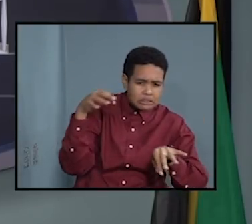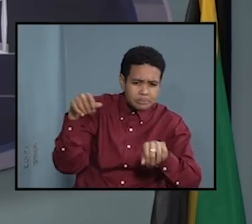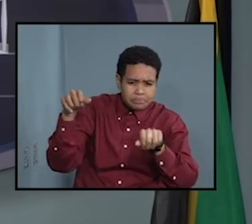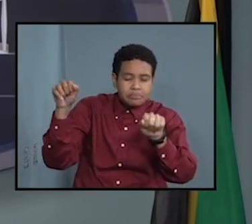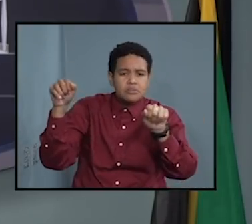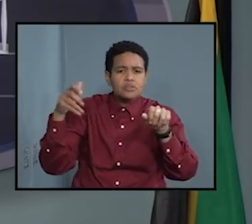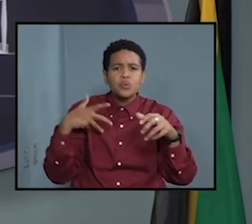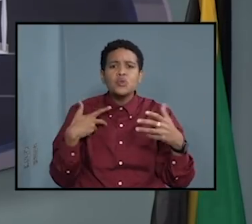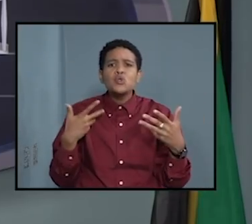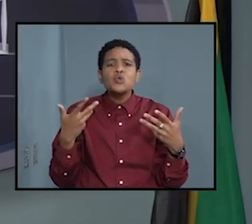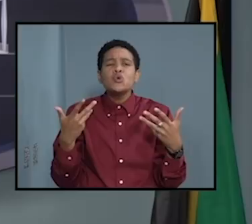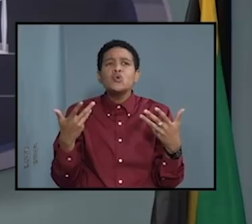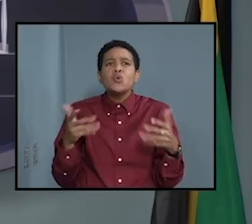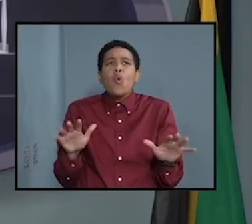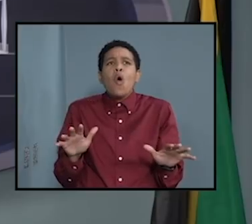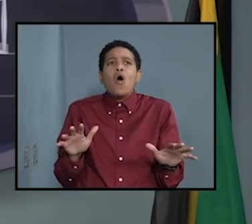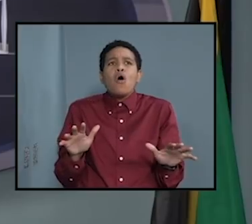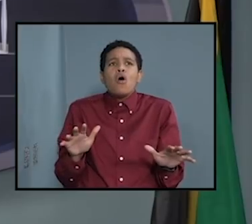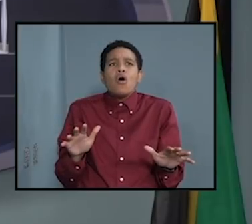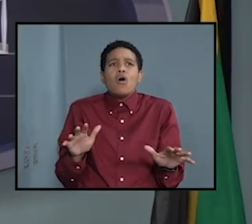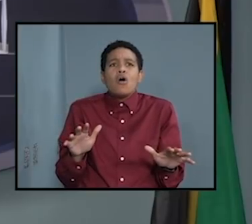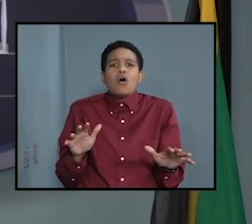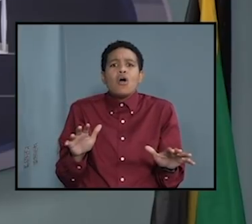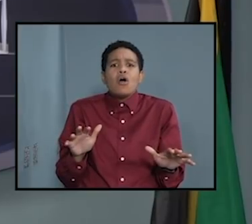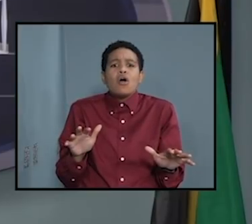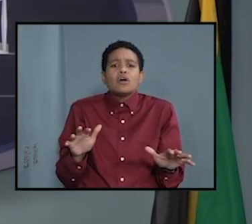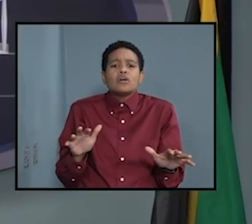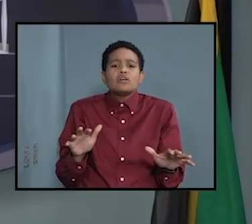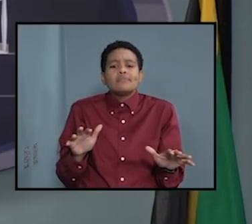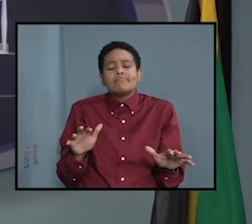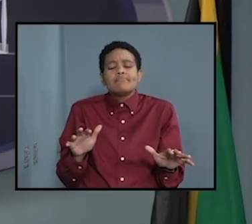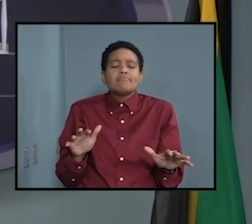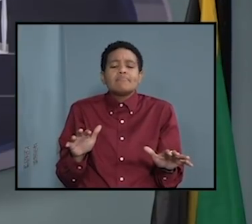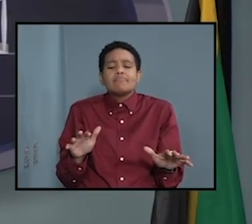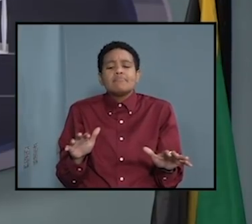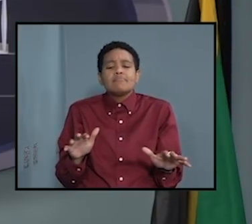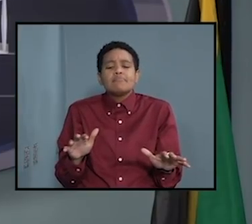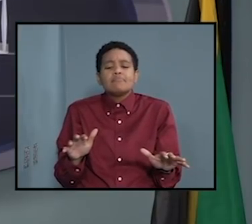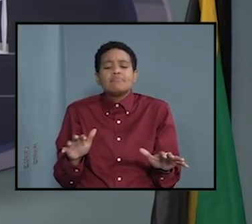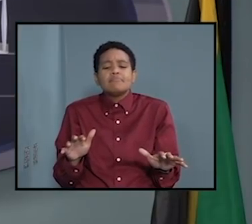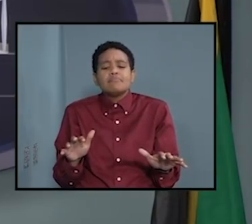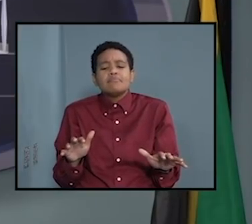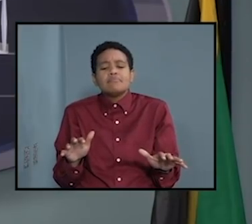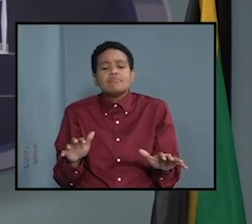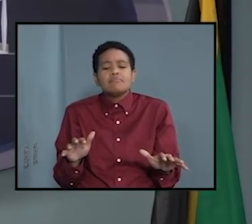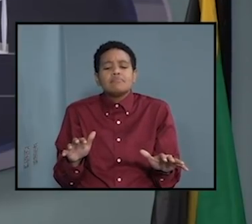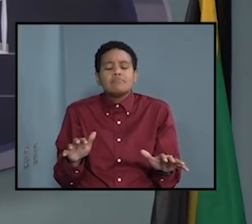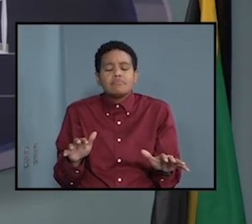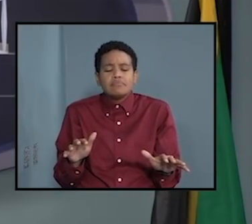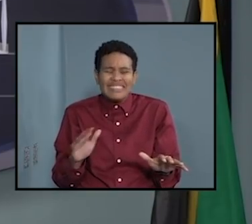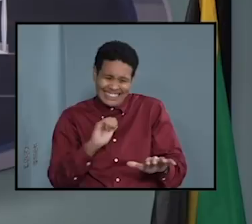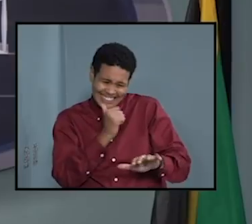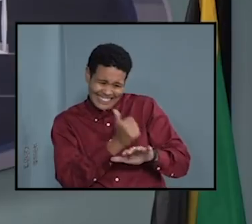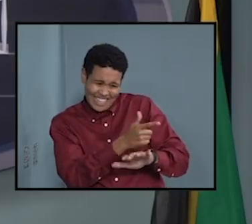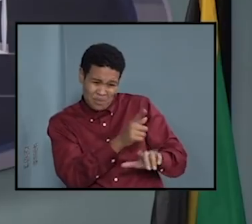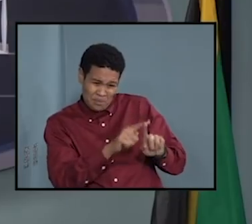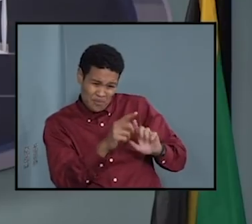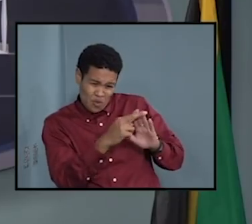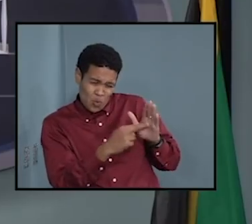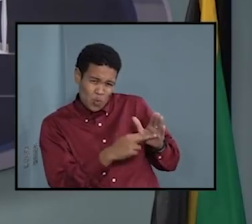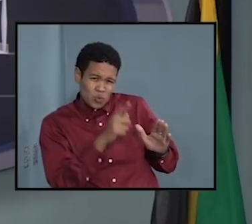don't allow measures that are targeted towards a significant but